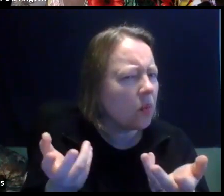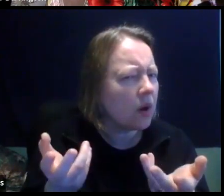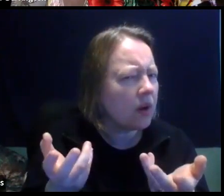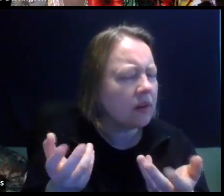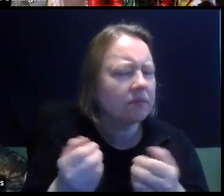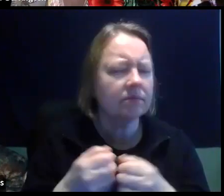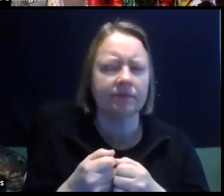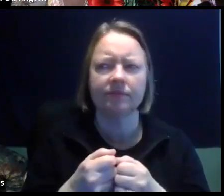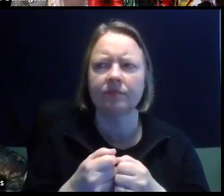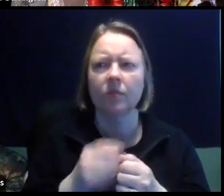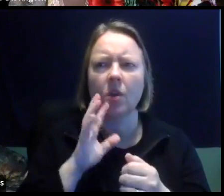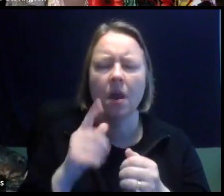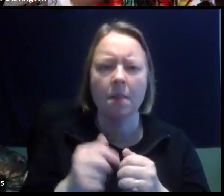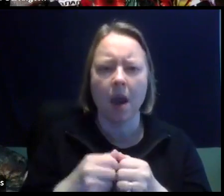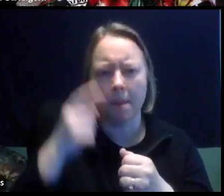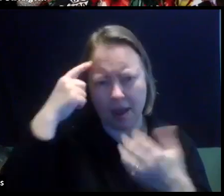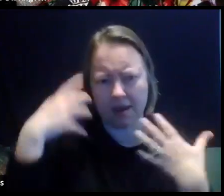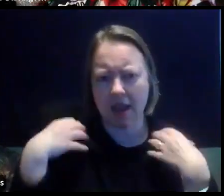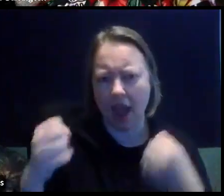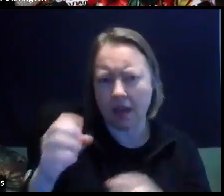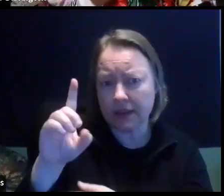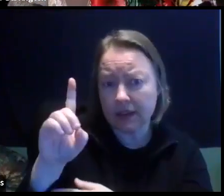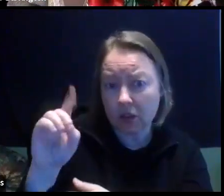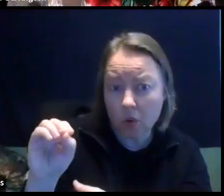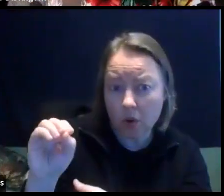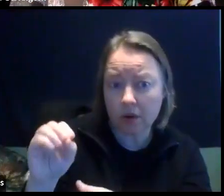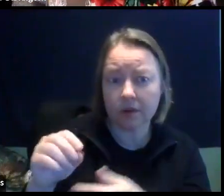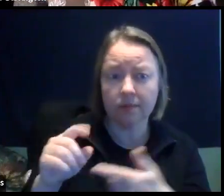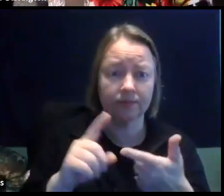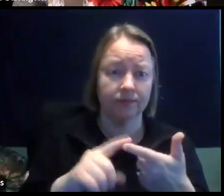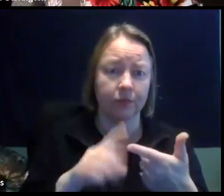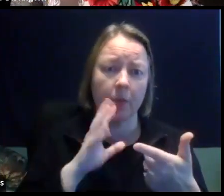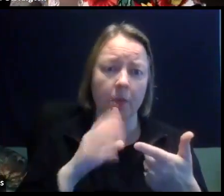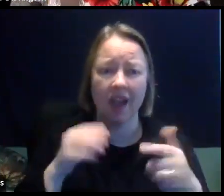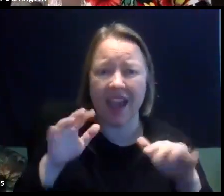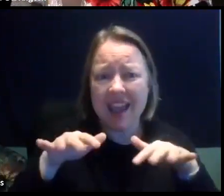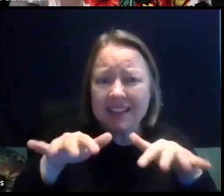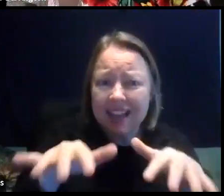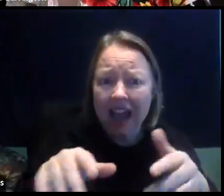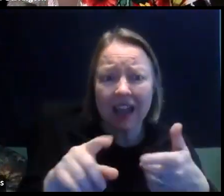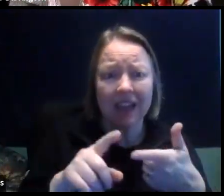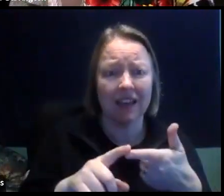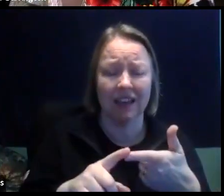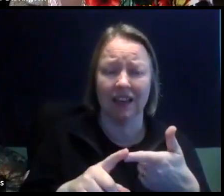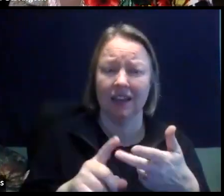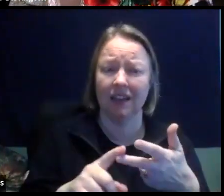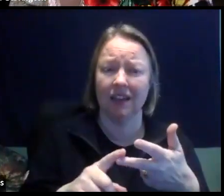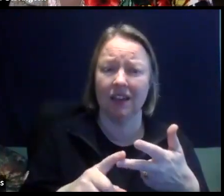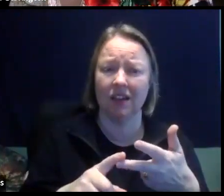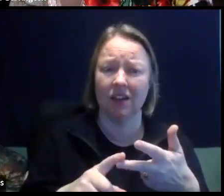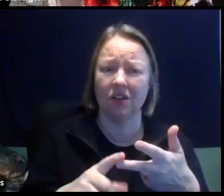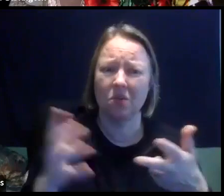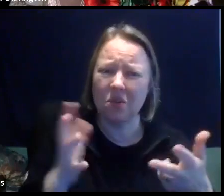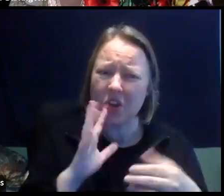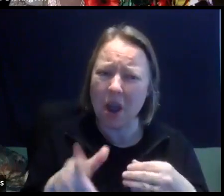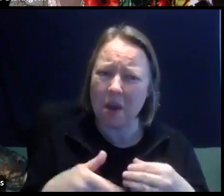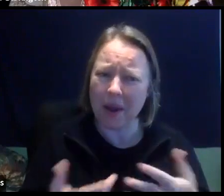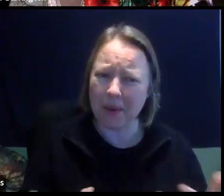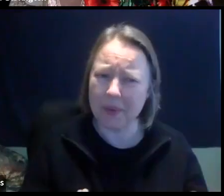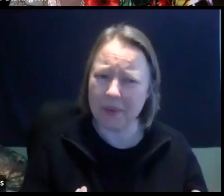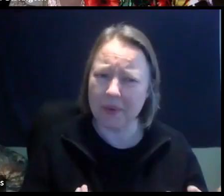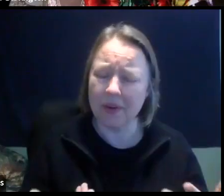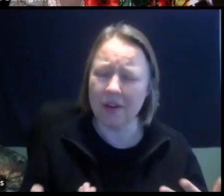the disorders? Are we talking about anxiety? What are we talking about? How specific have